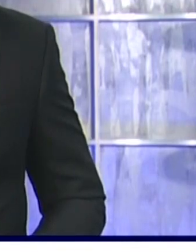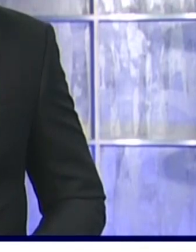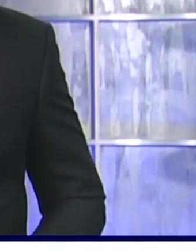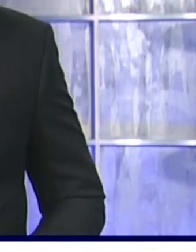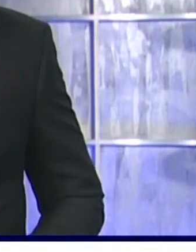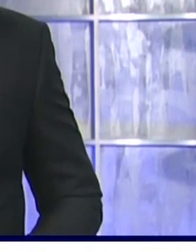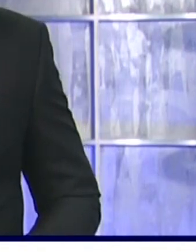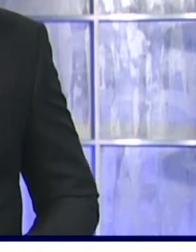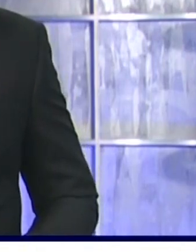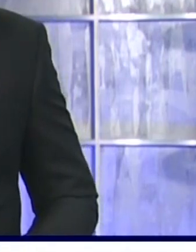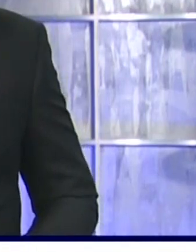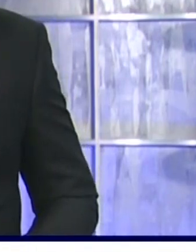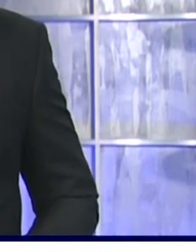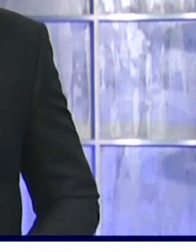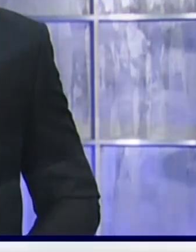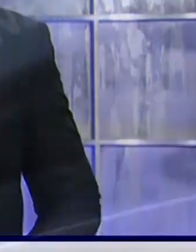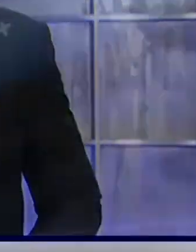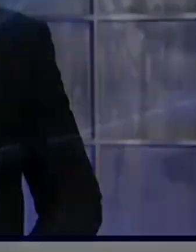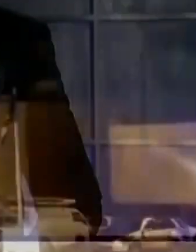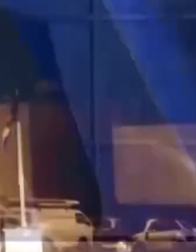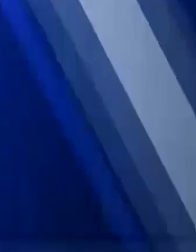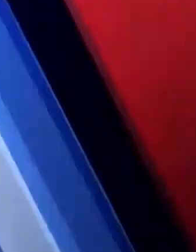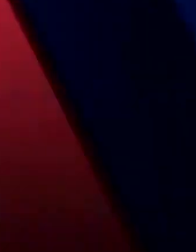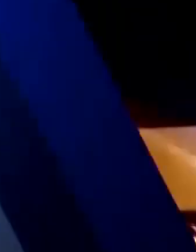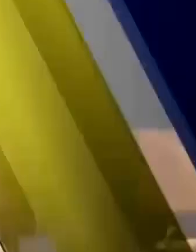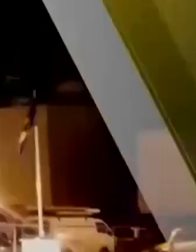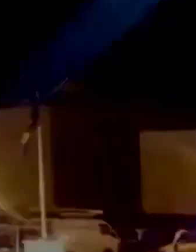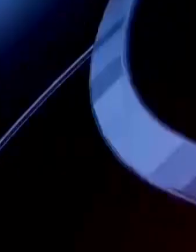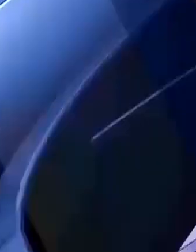win against Pakistan.